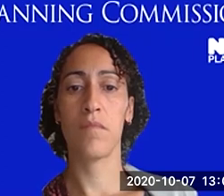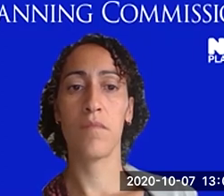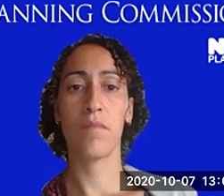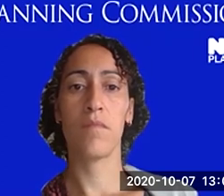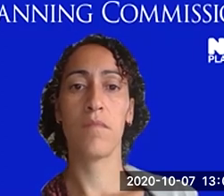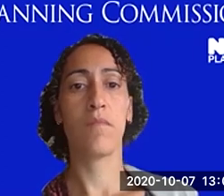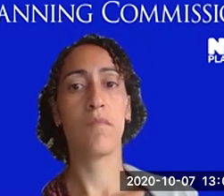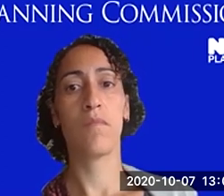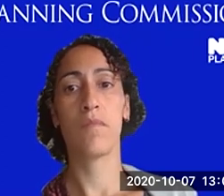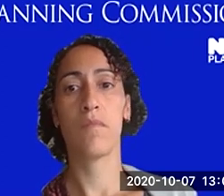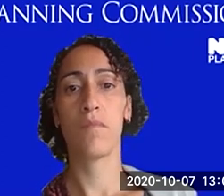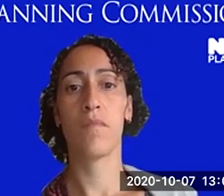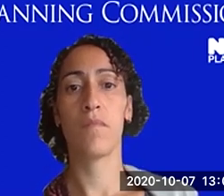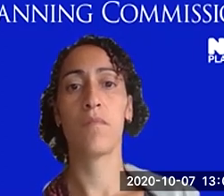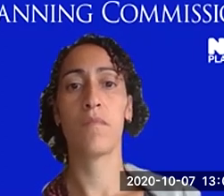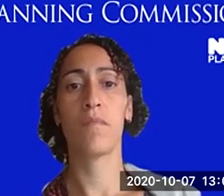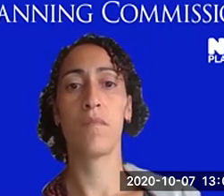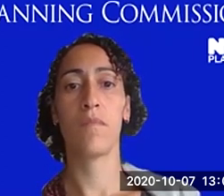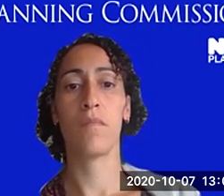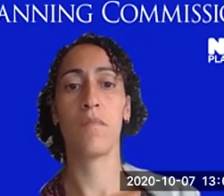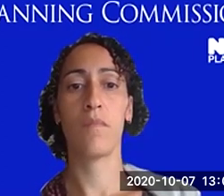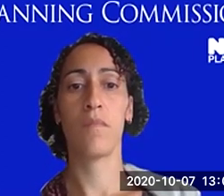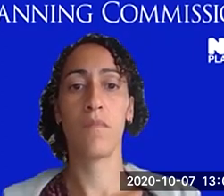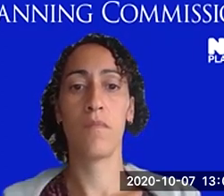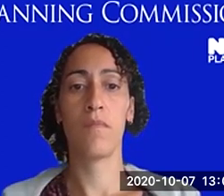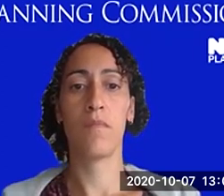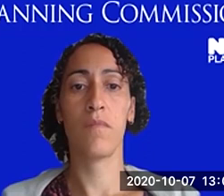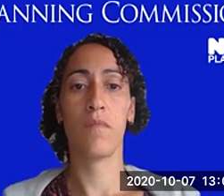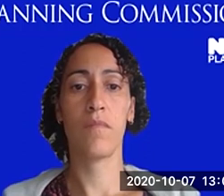Bridge Rockaway application to create a special mixed-use district and the